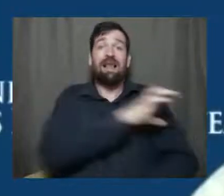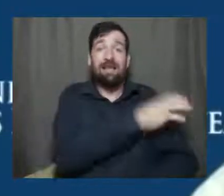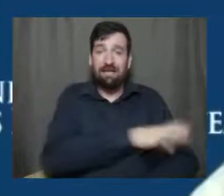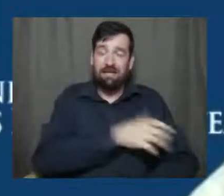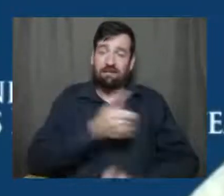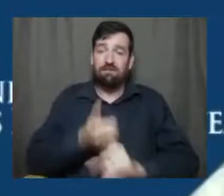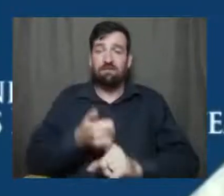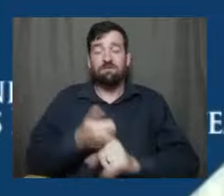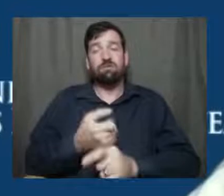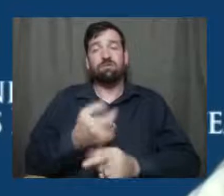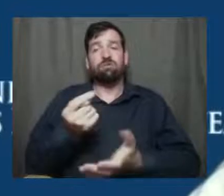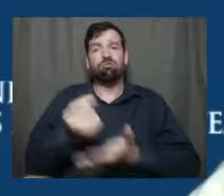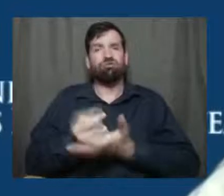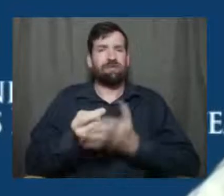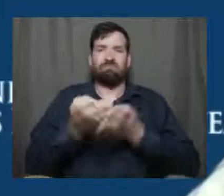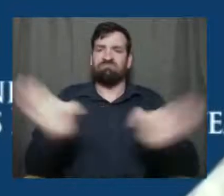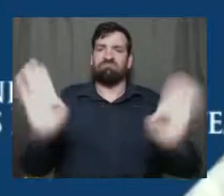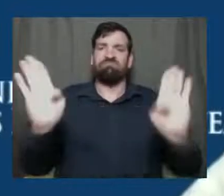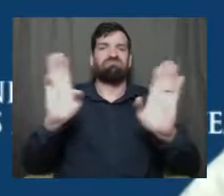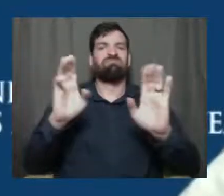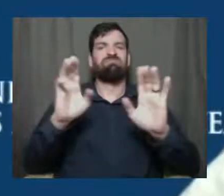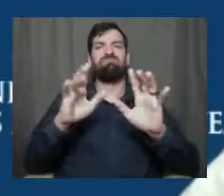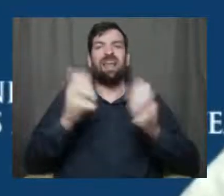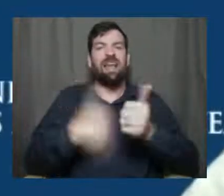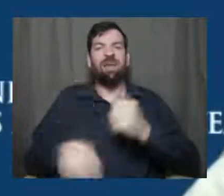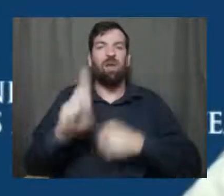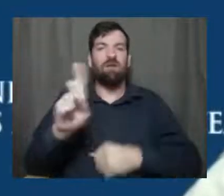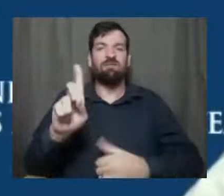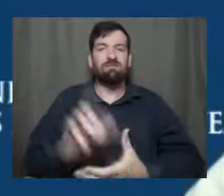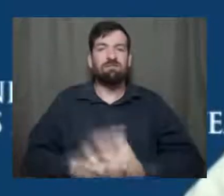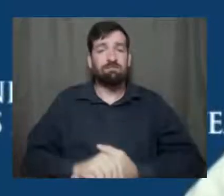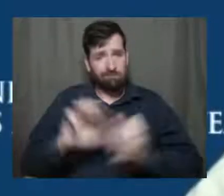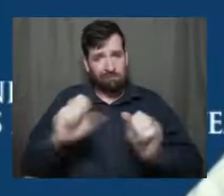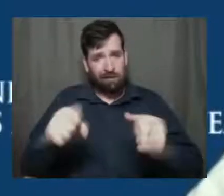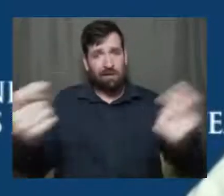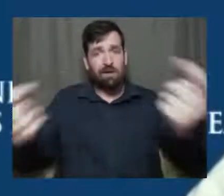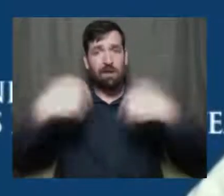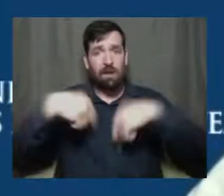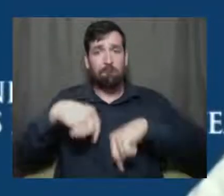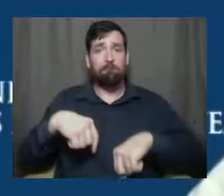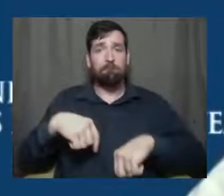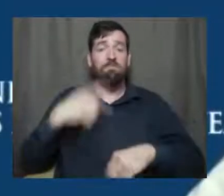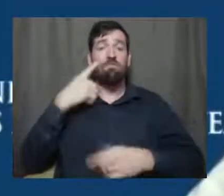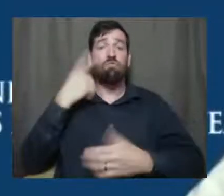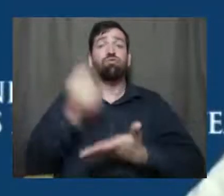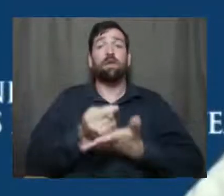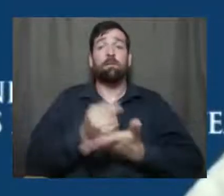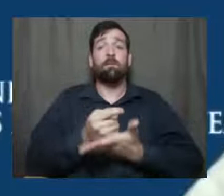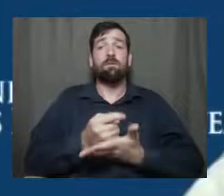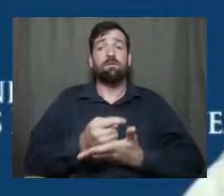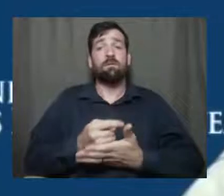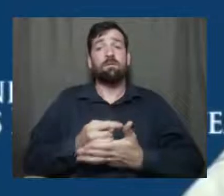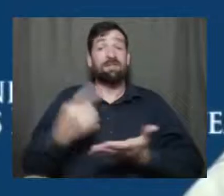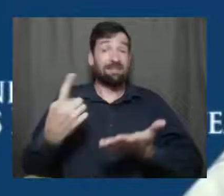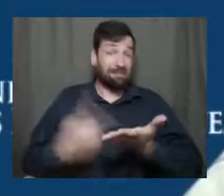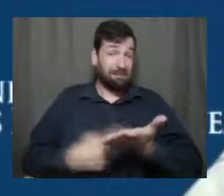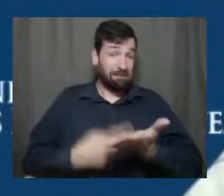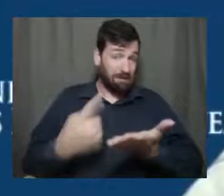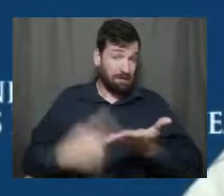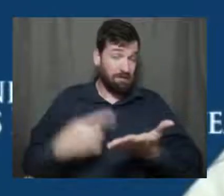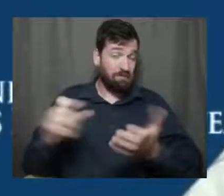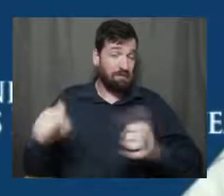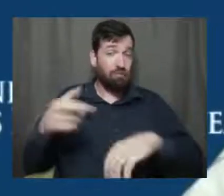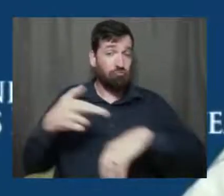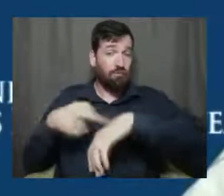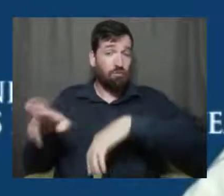treat everybody. So they can come to us for treatment. We can sometimes refer them to